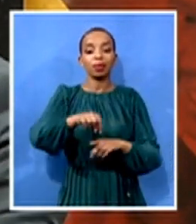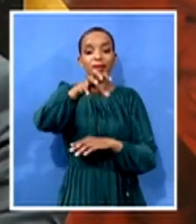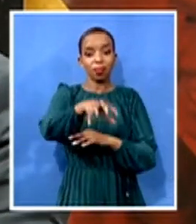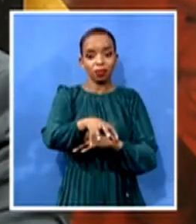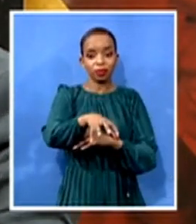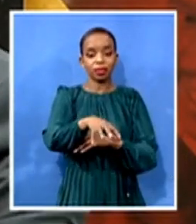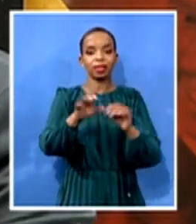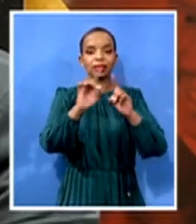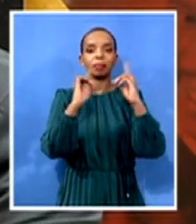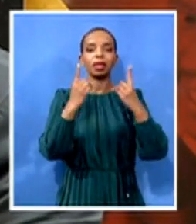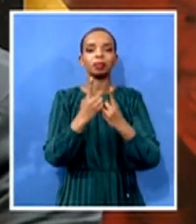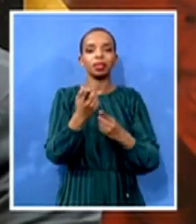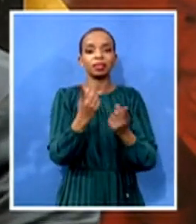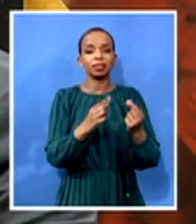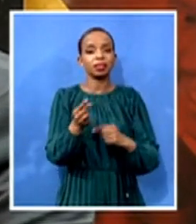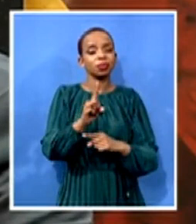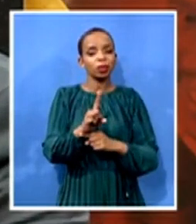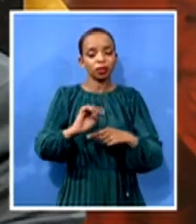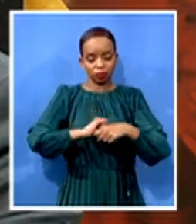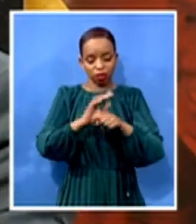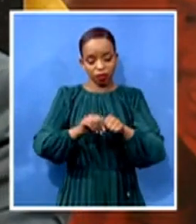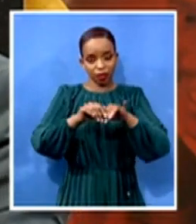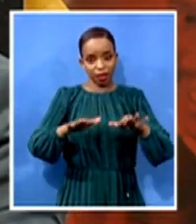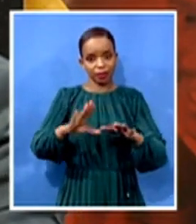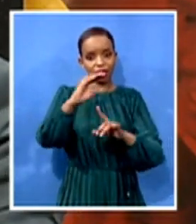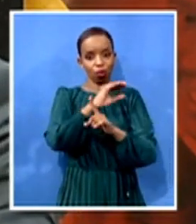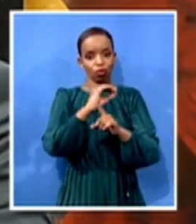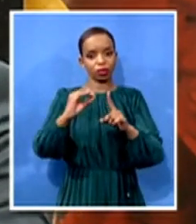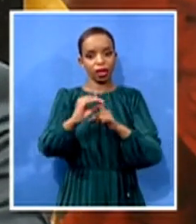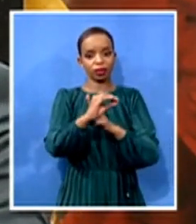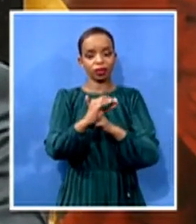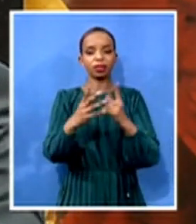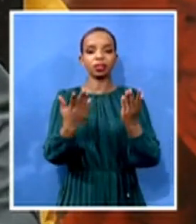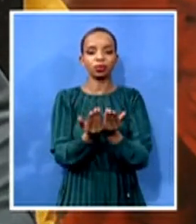COVID-19 orientation schools training for